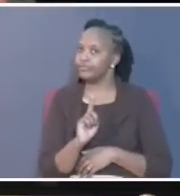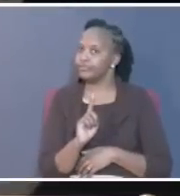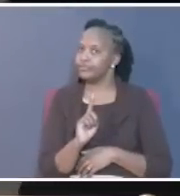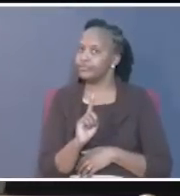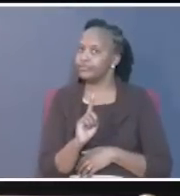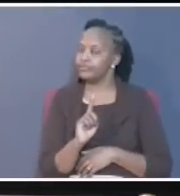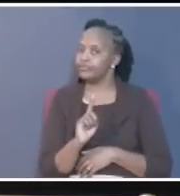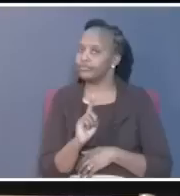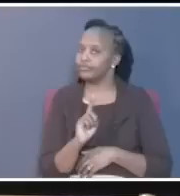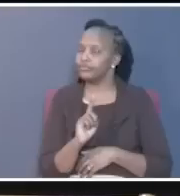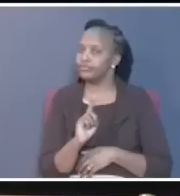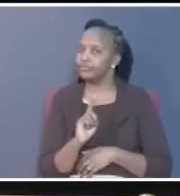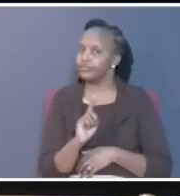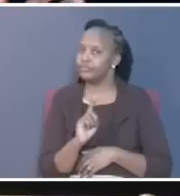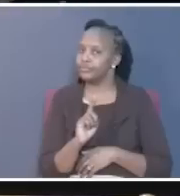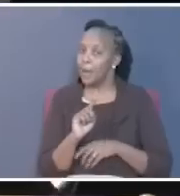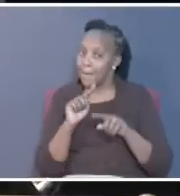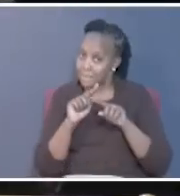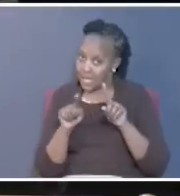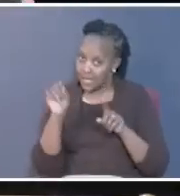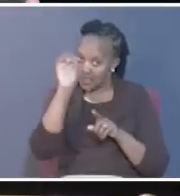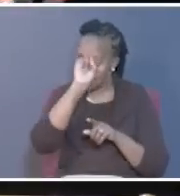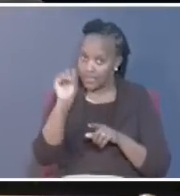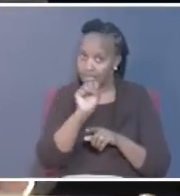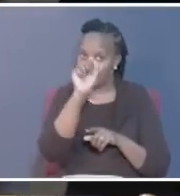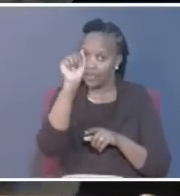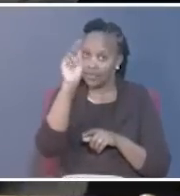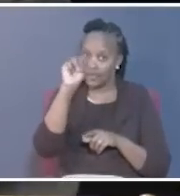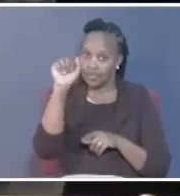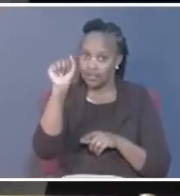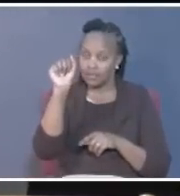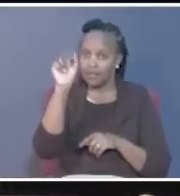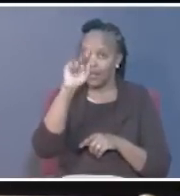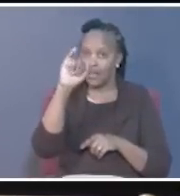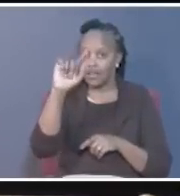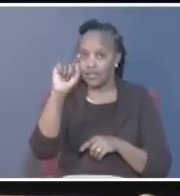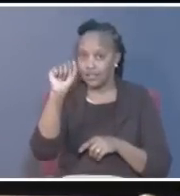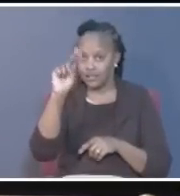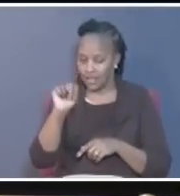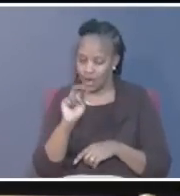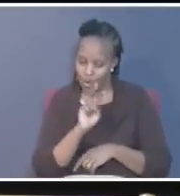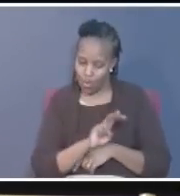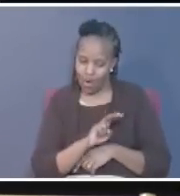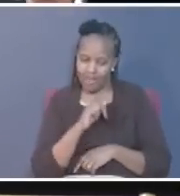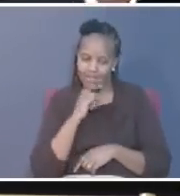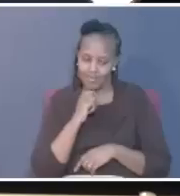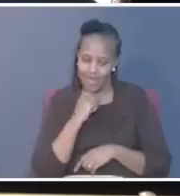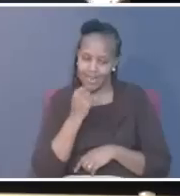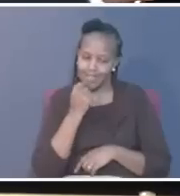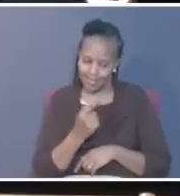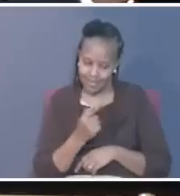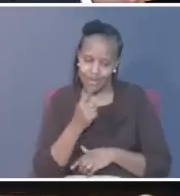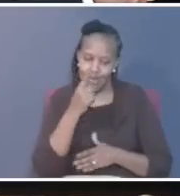your deathbed." But the Samaritan looked at this man and said, "What's mine